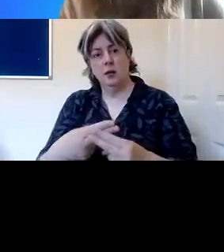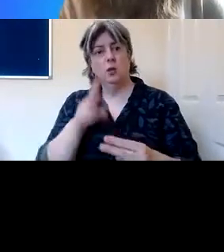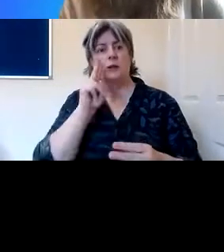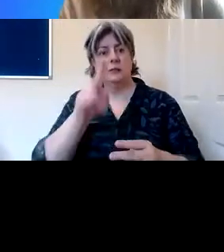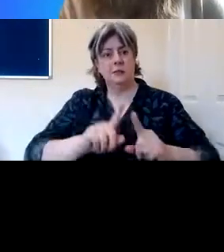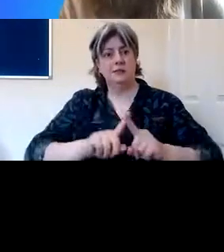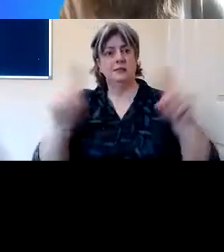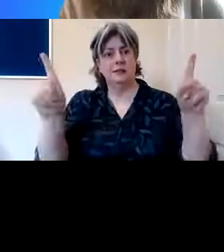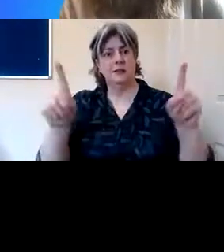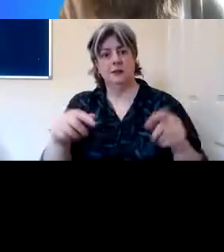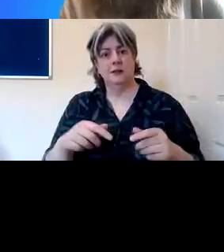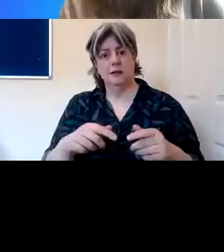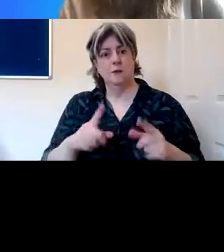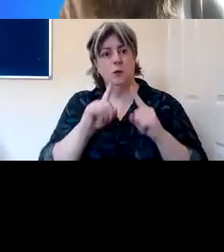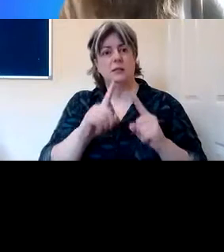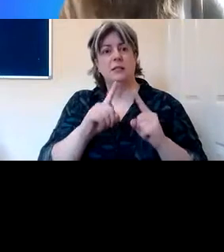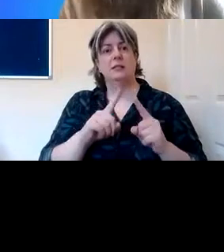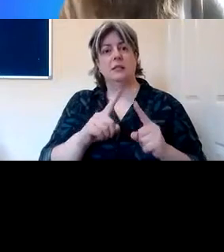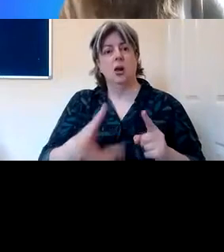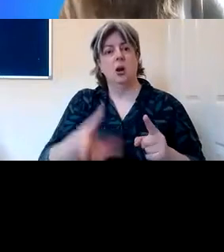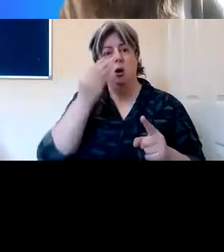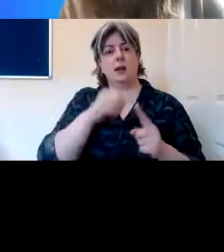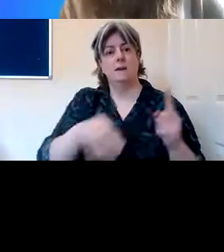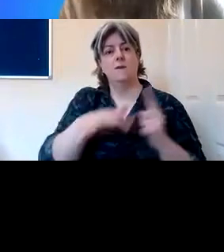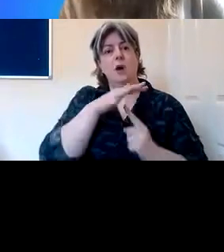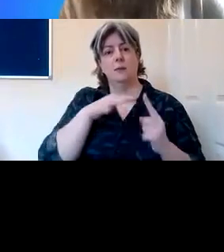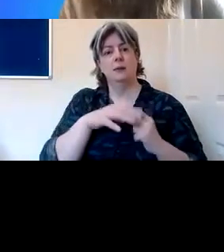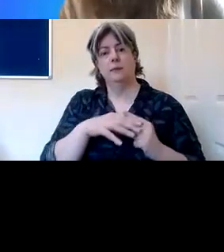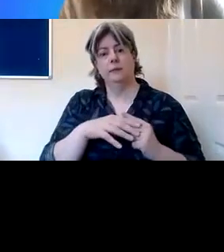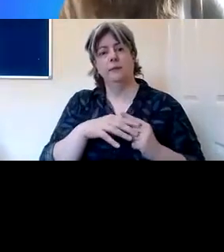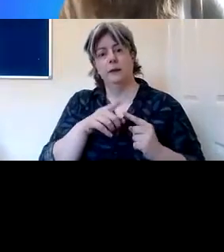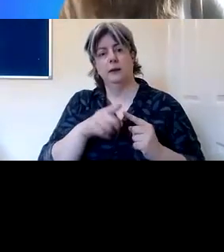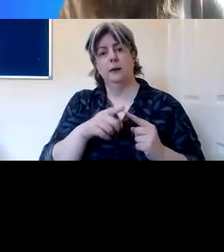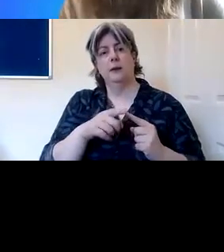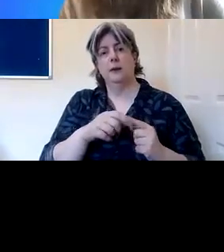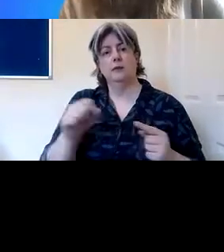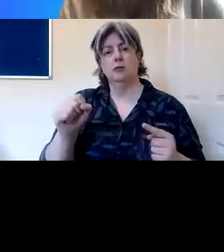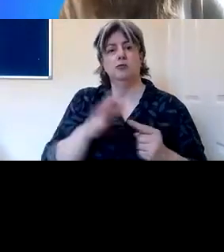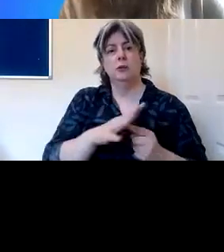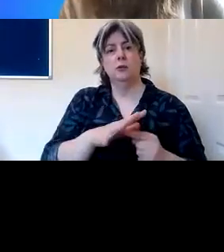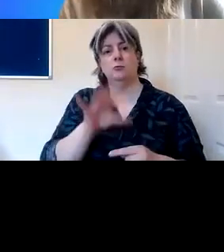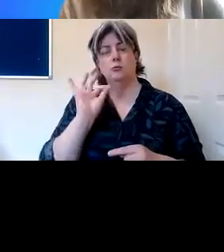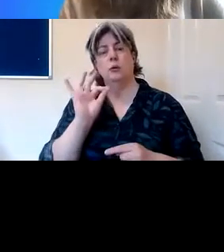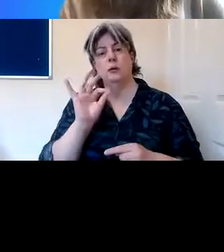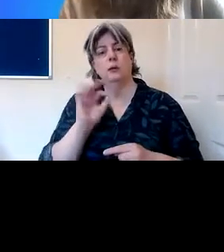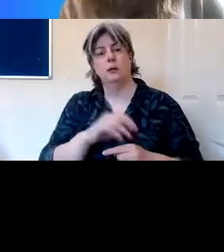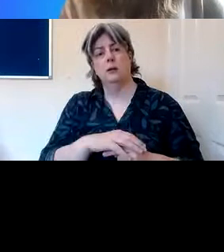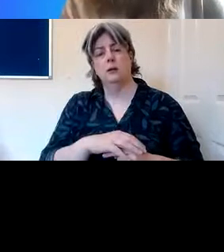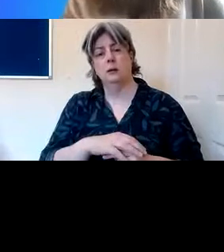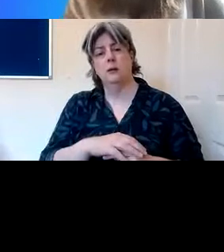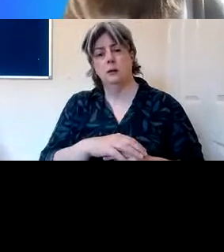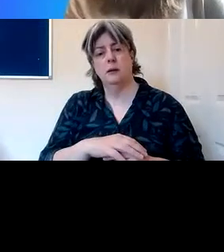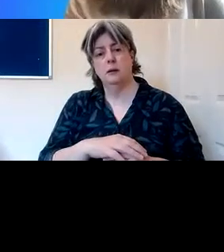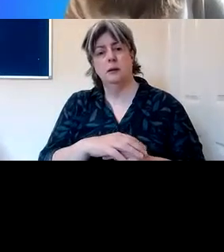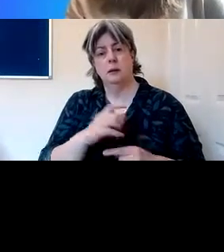to the teaching and learning environment for everybody. And that is a political choice we've made. That is not something that the Conservative government in England